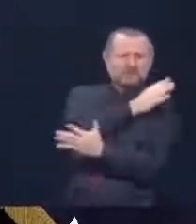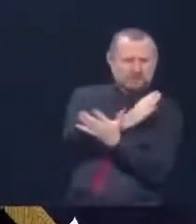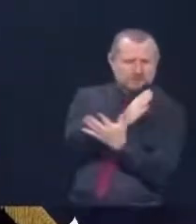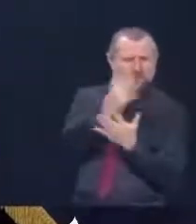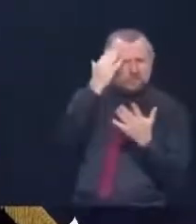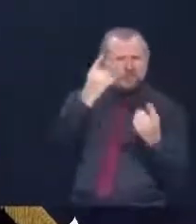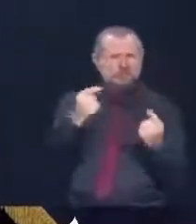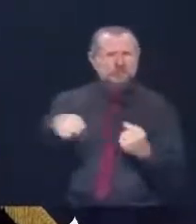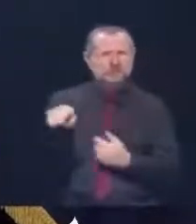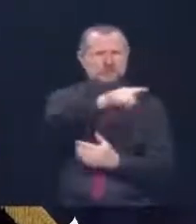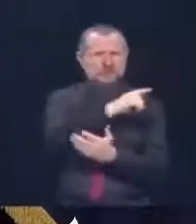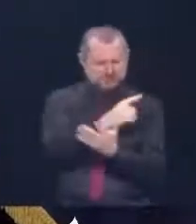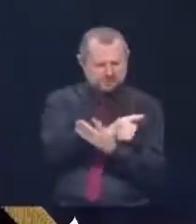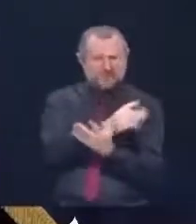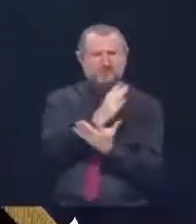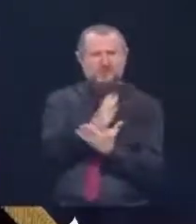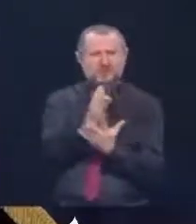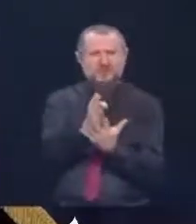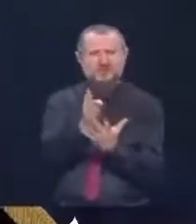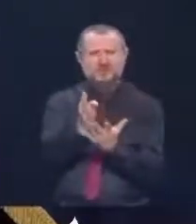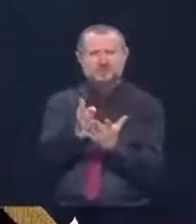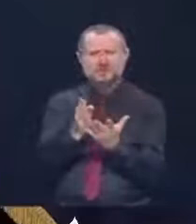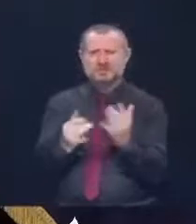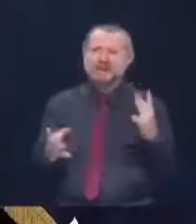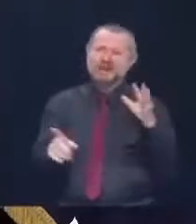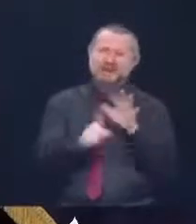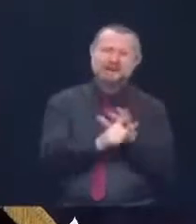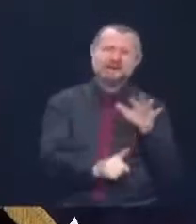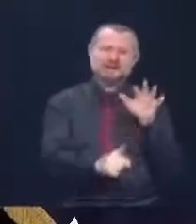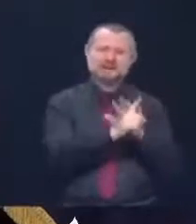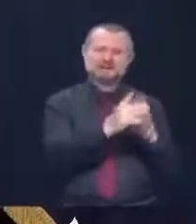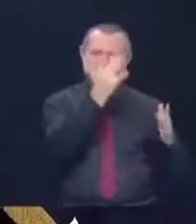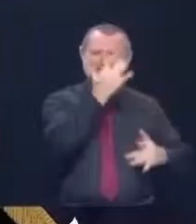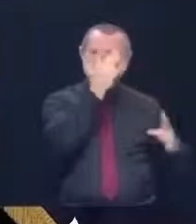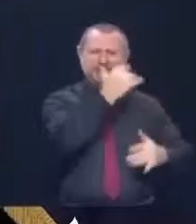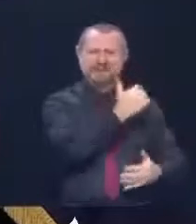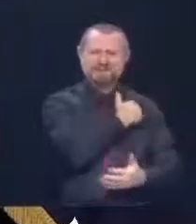Dot, dot, dot, dot, just factor out the dots.